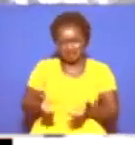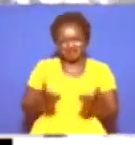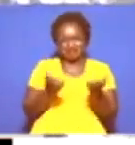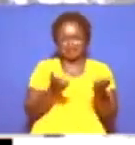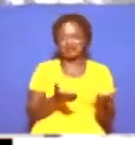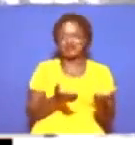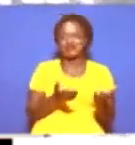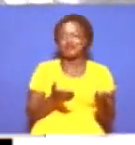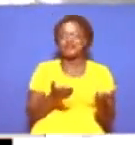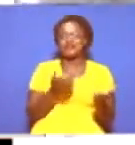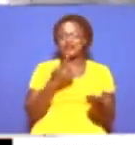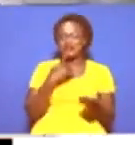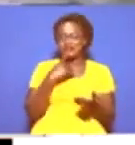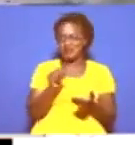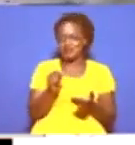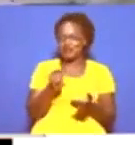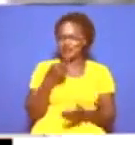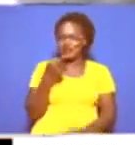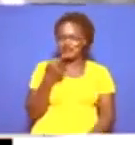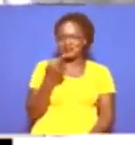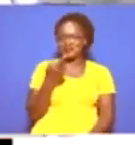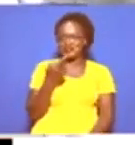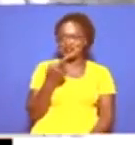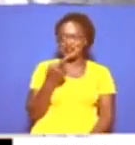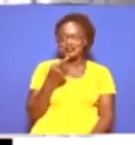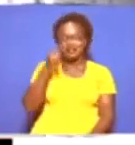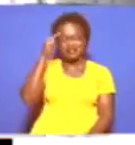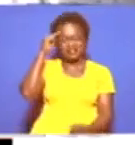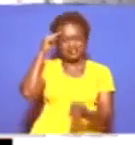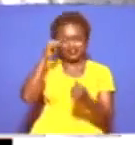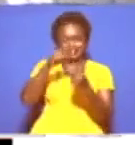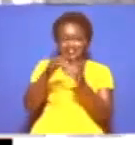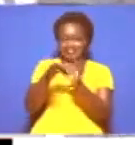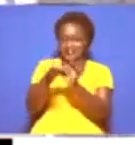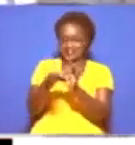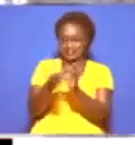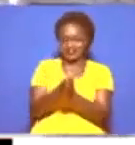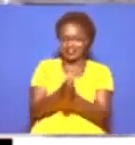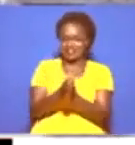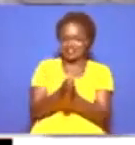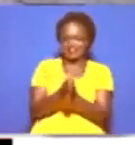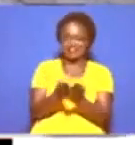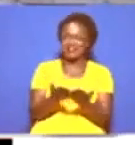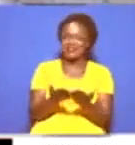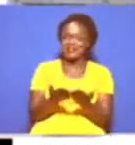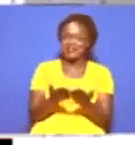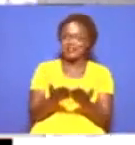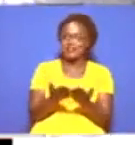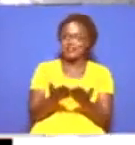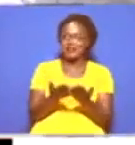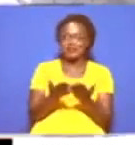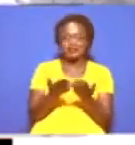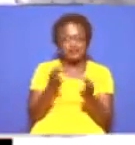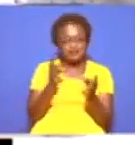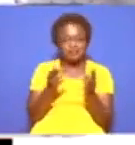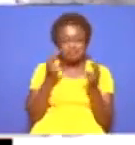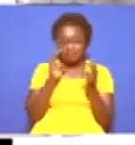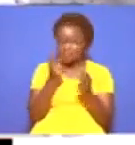So tunaambia sisi, ni watu ya Azimio, na mwenye macho haambiwi